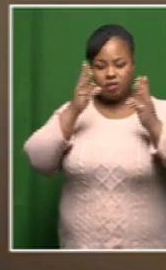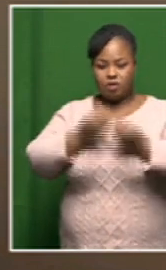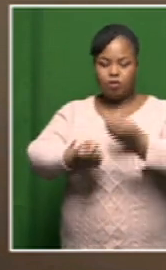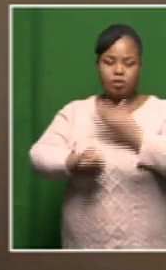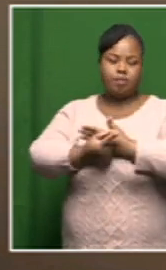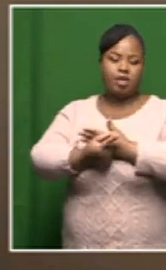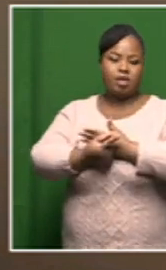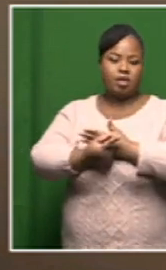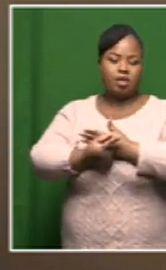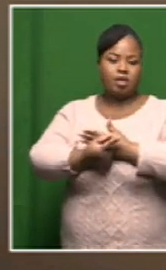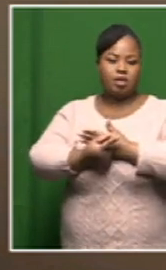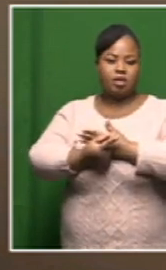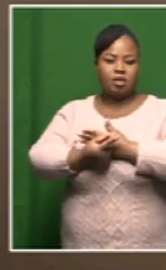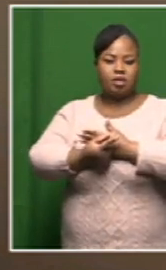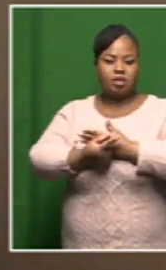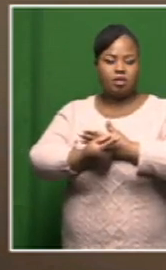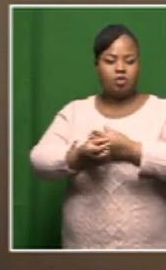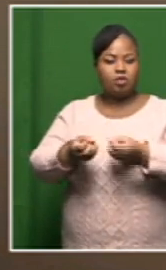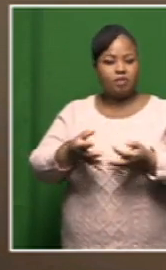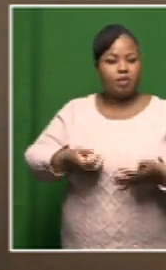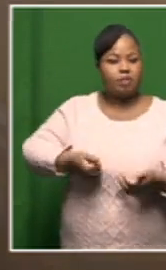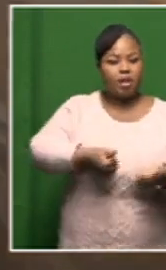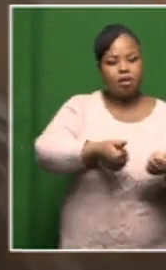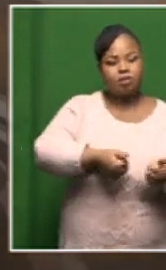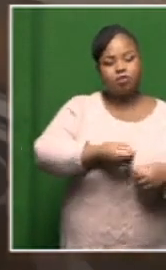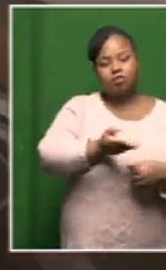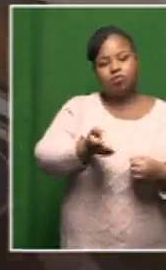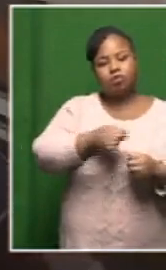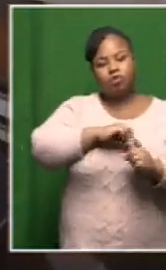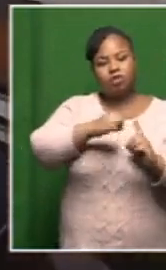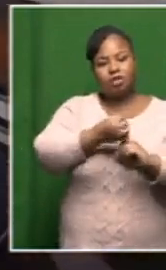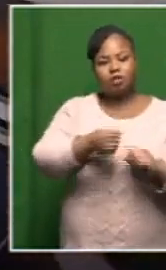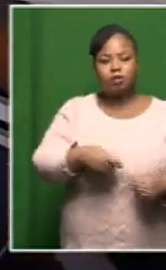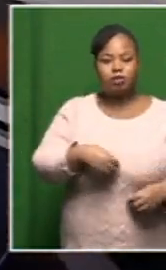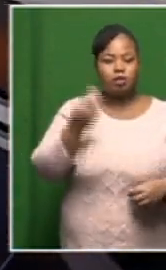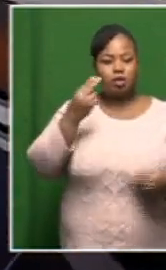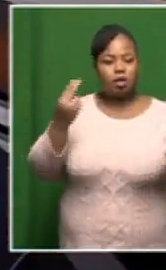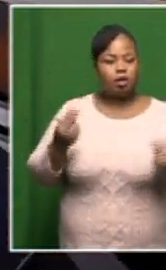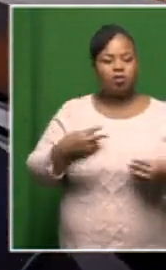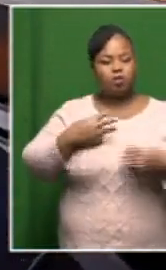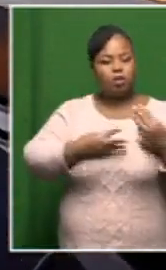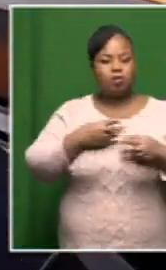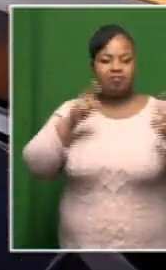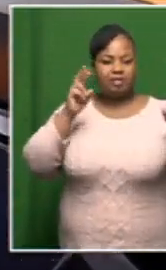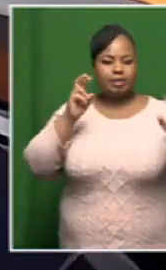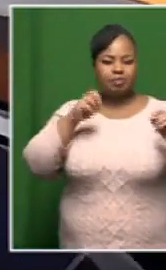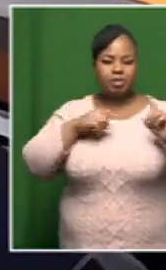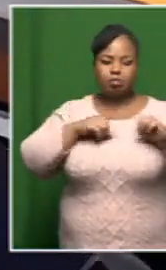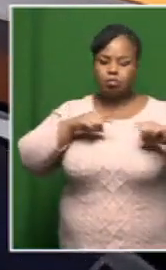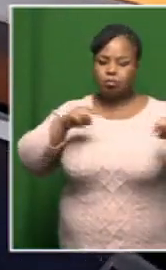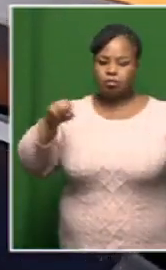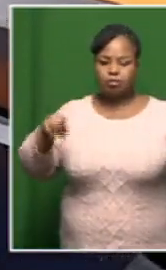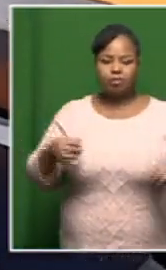give that back to society. So the artworks look into different themes, like for